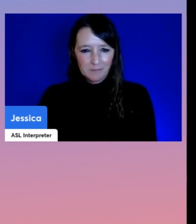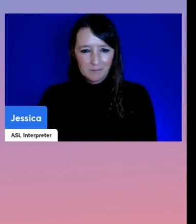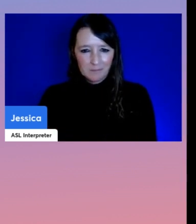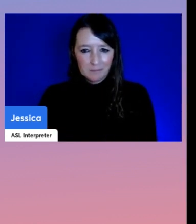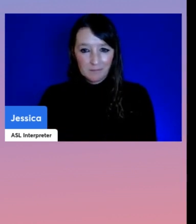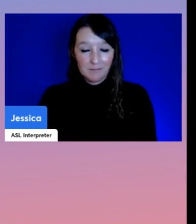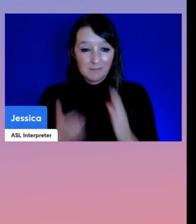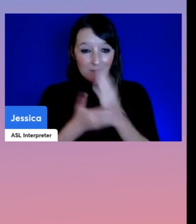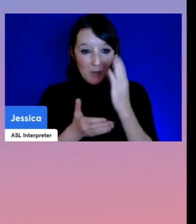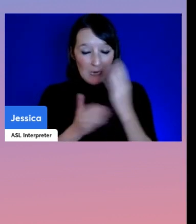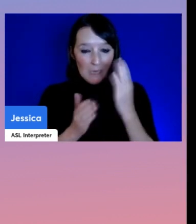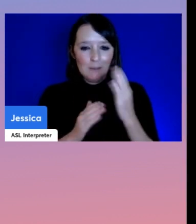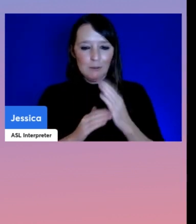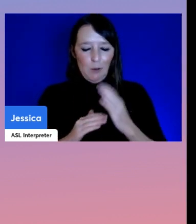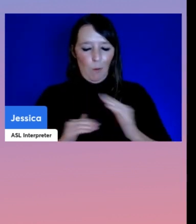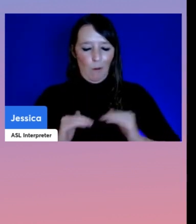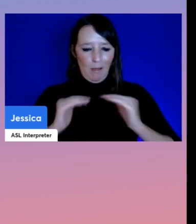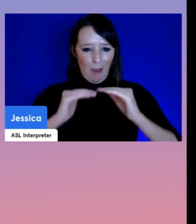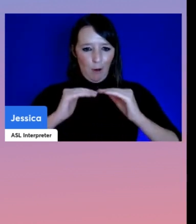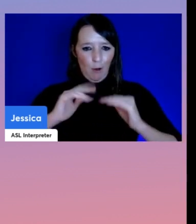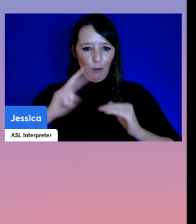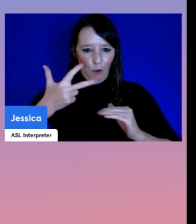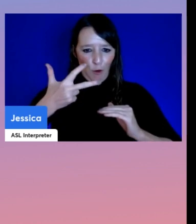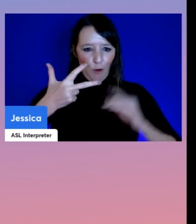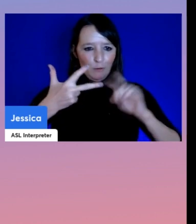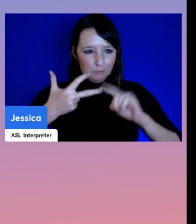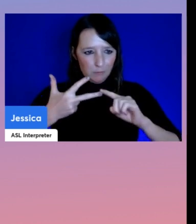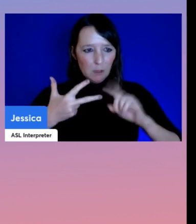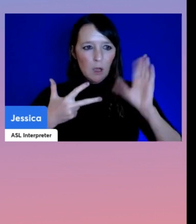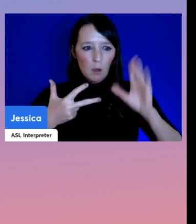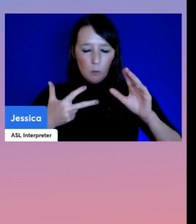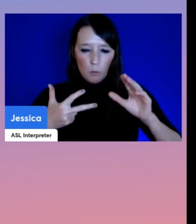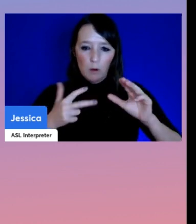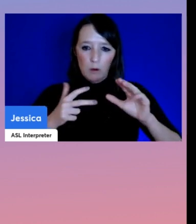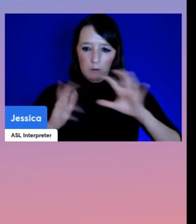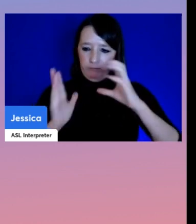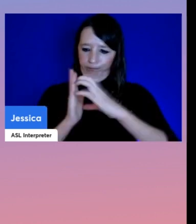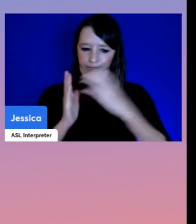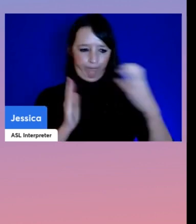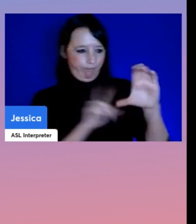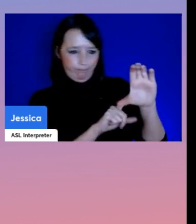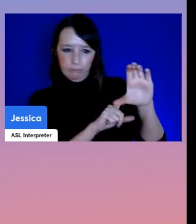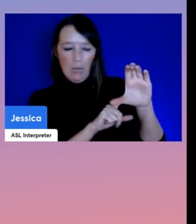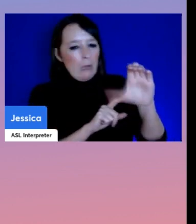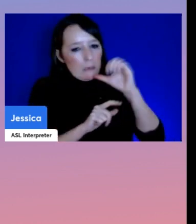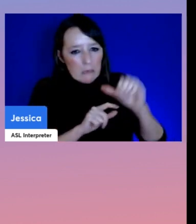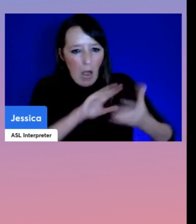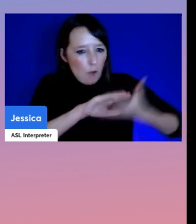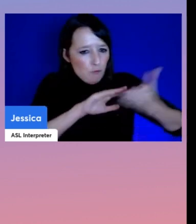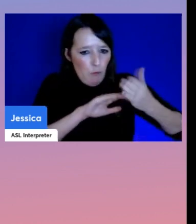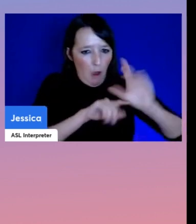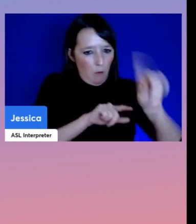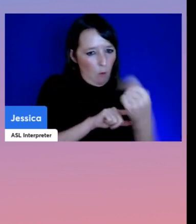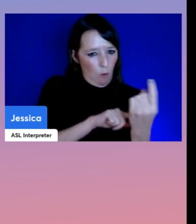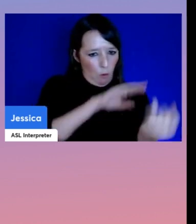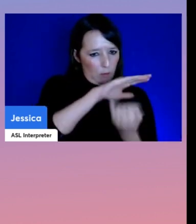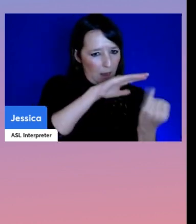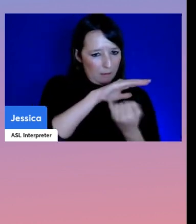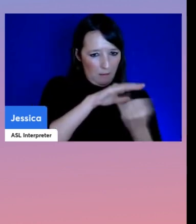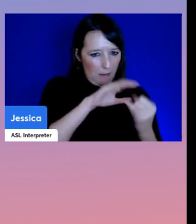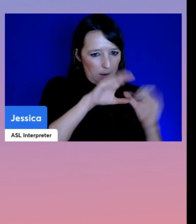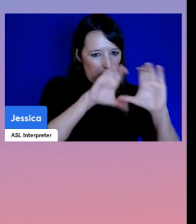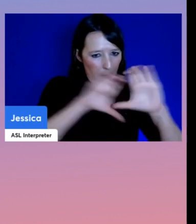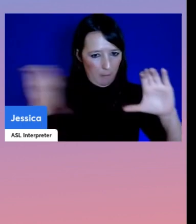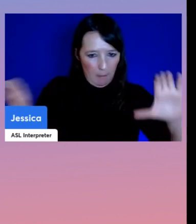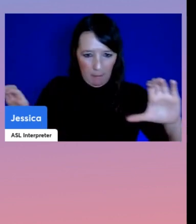Right, so layer 3. So in reality, our modules do not exist in isolation. Most likely you will have dependencies between different